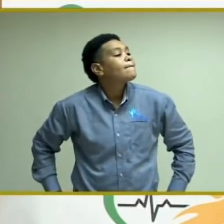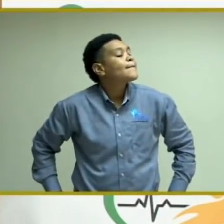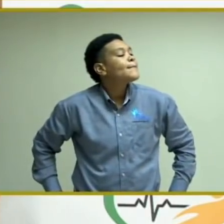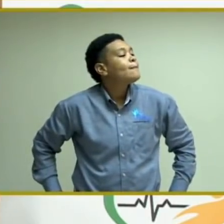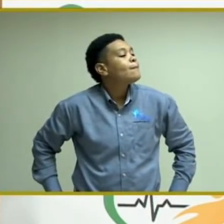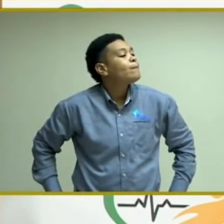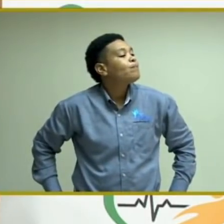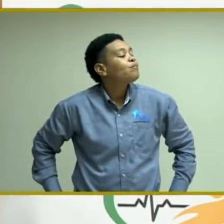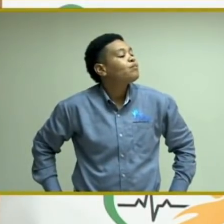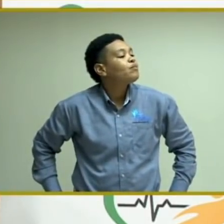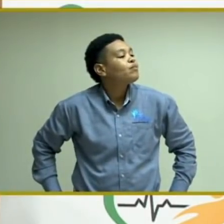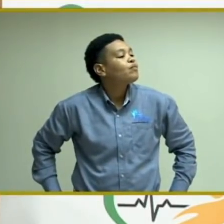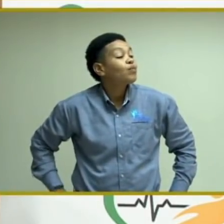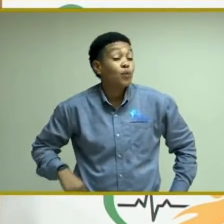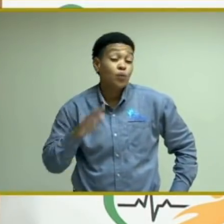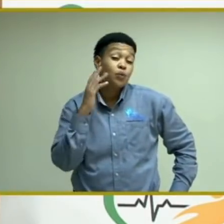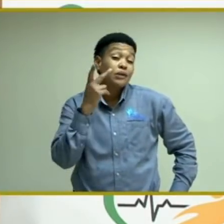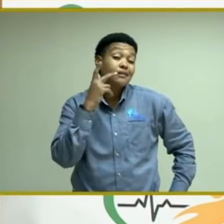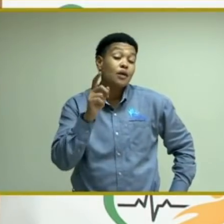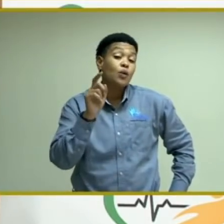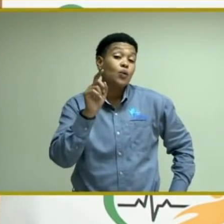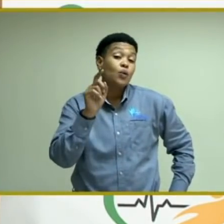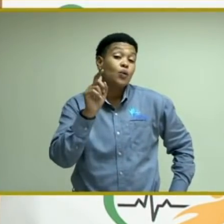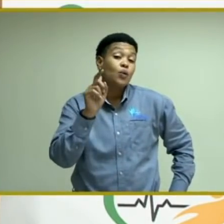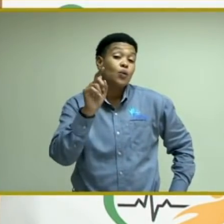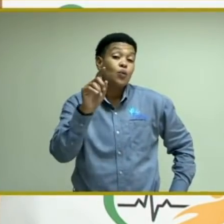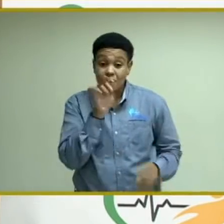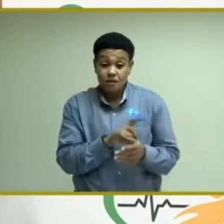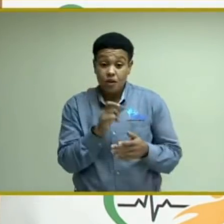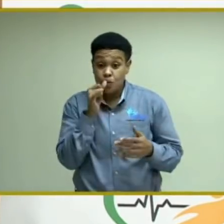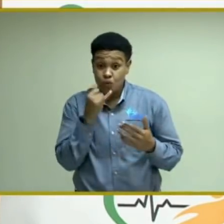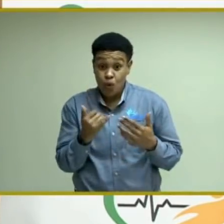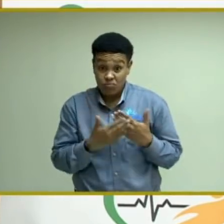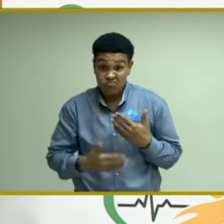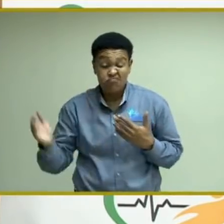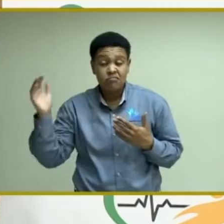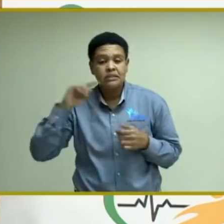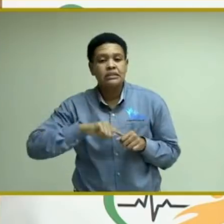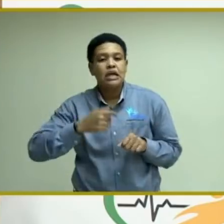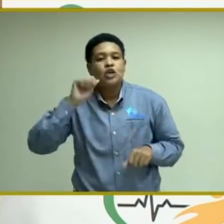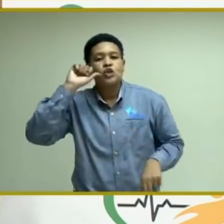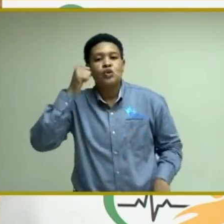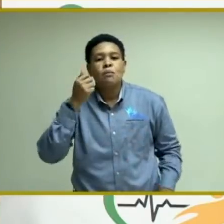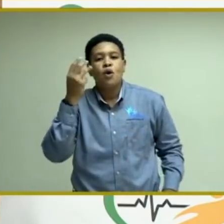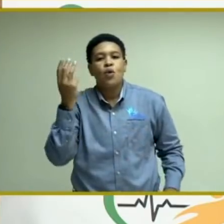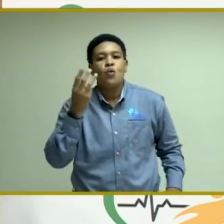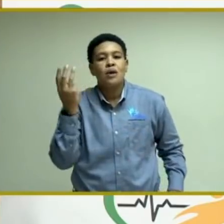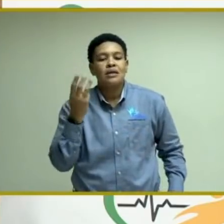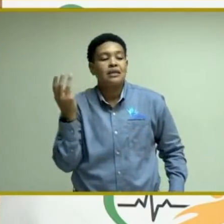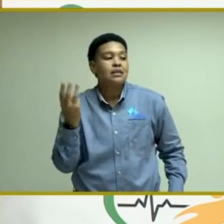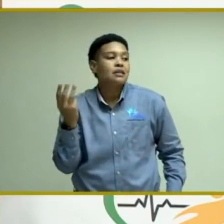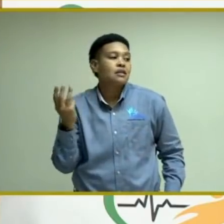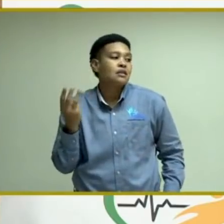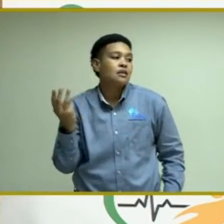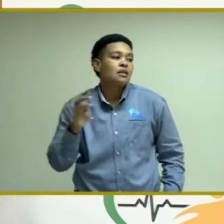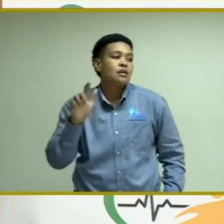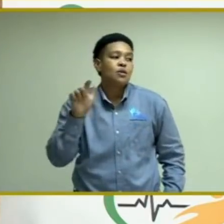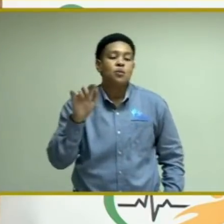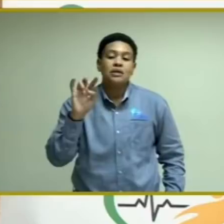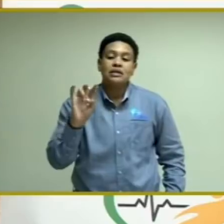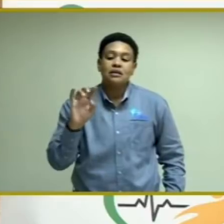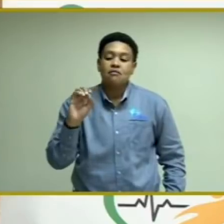who will now be in a position starting tomorrow, Wednesday the